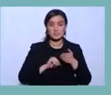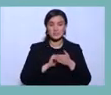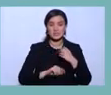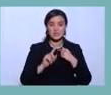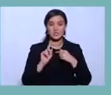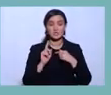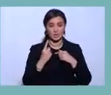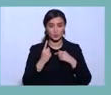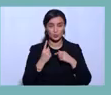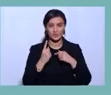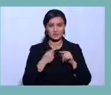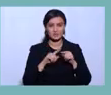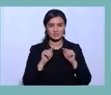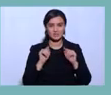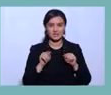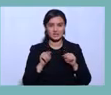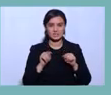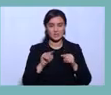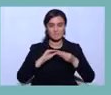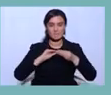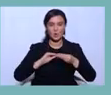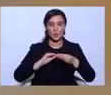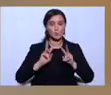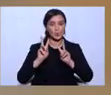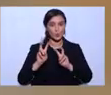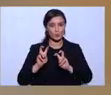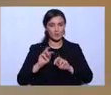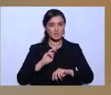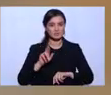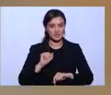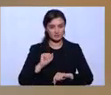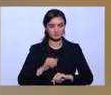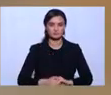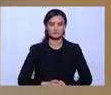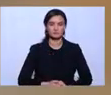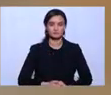why the theme of friendship and